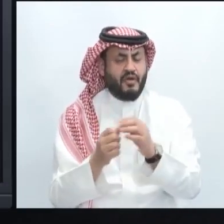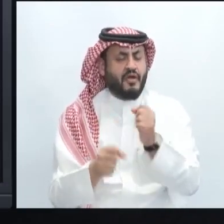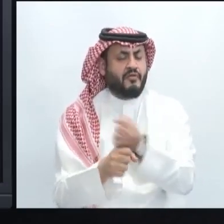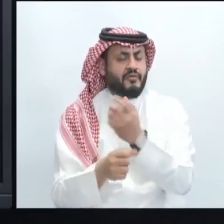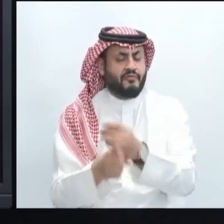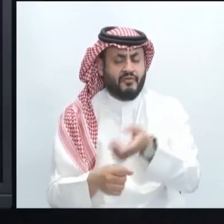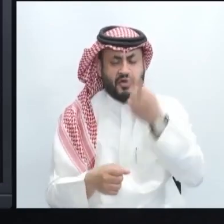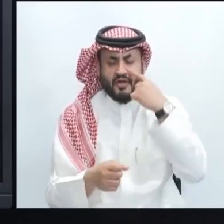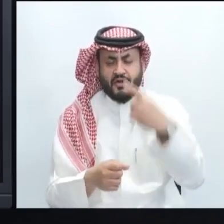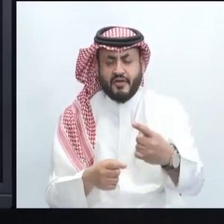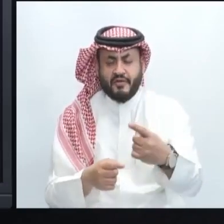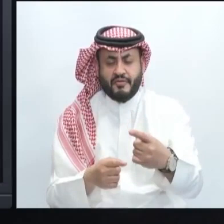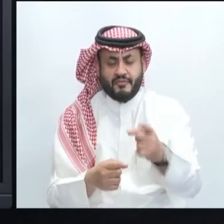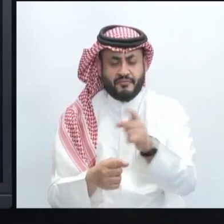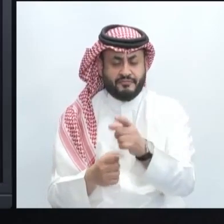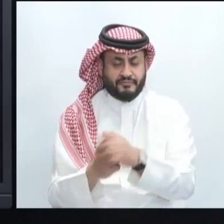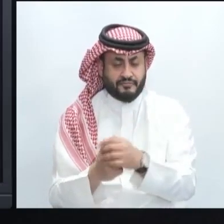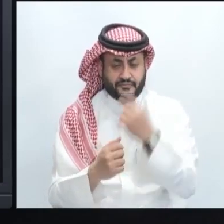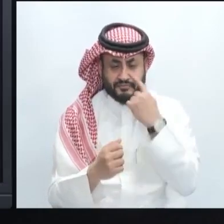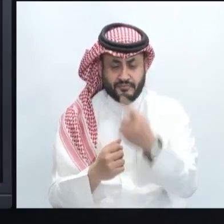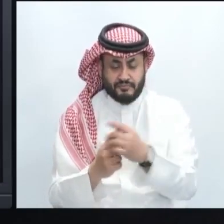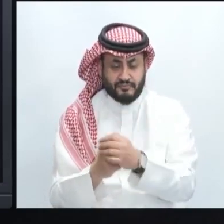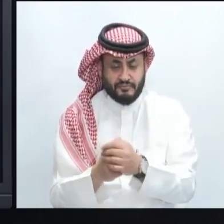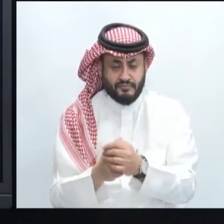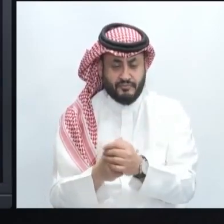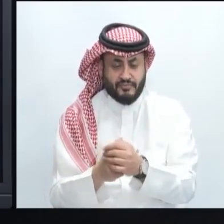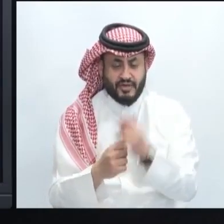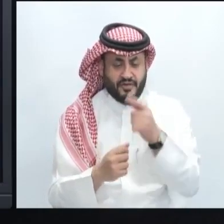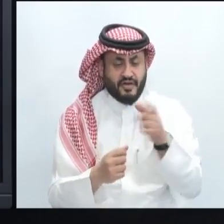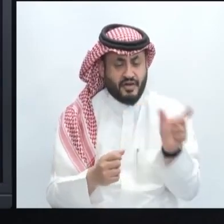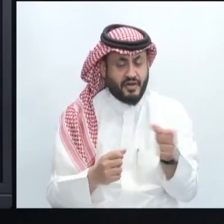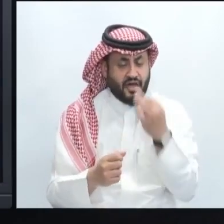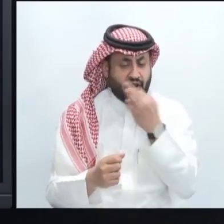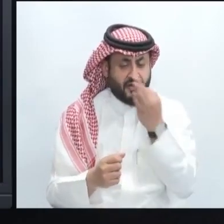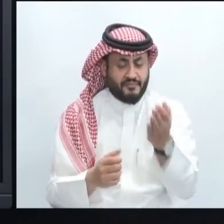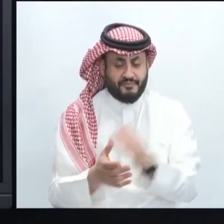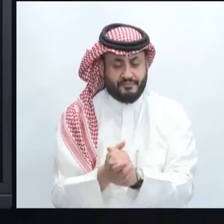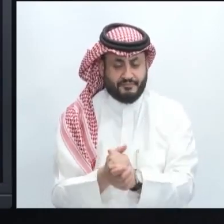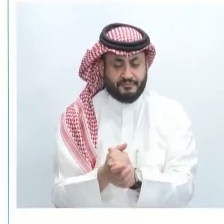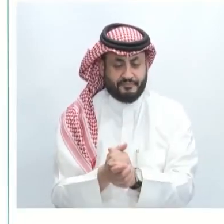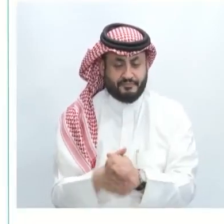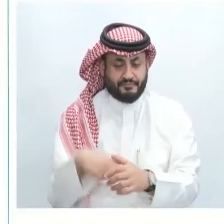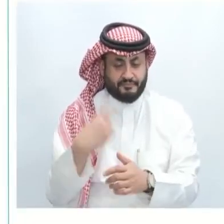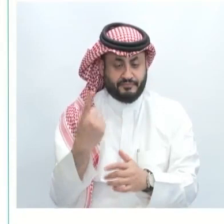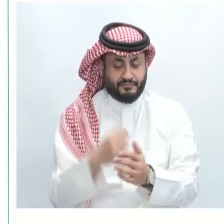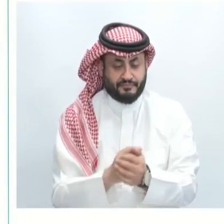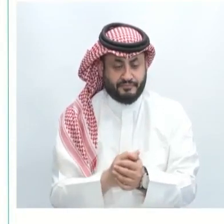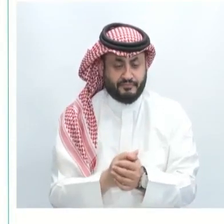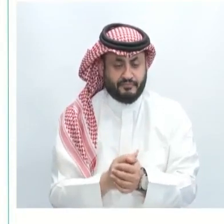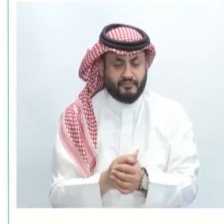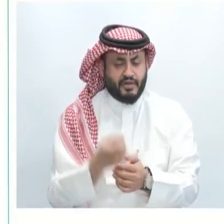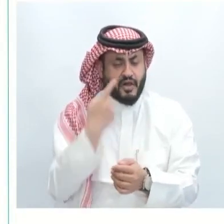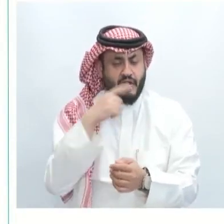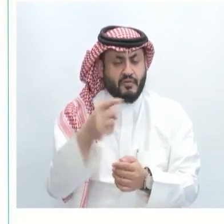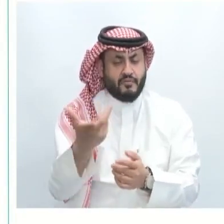to look at each number and also we're going to say the word. So here, in the first one, what can